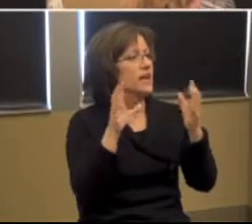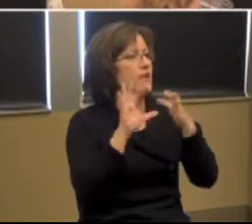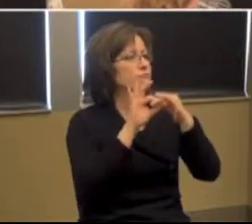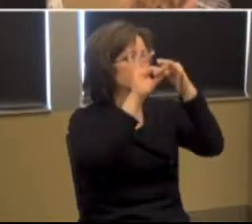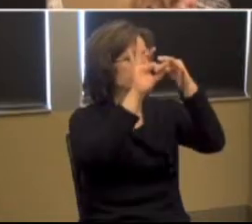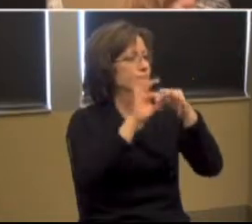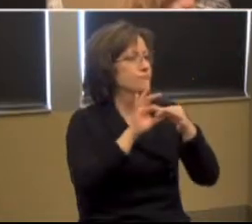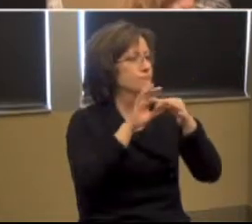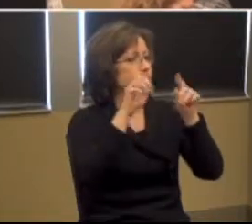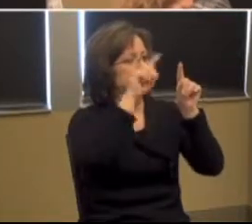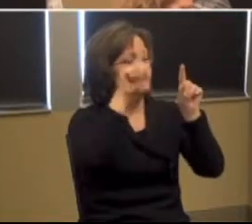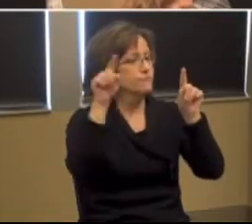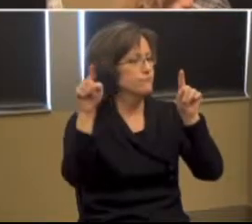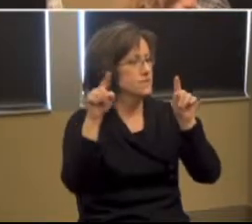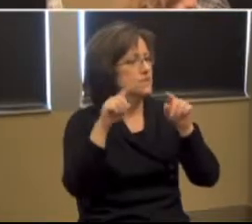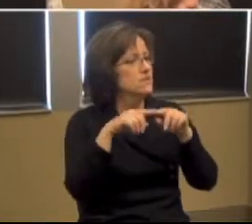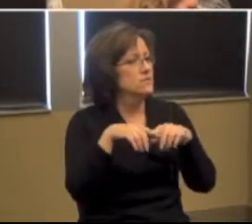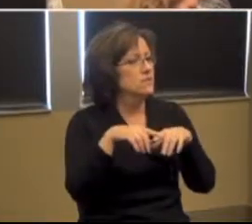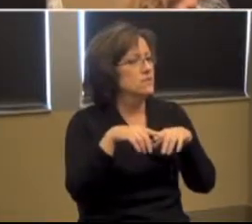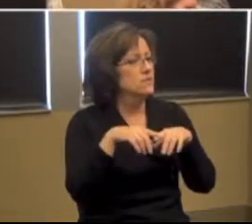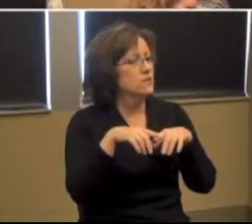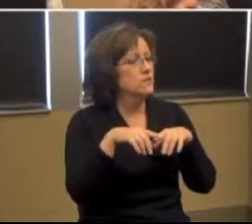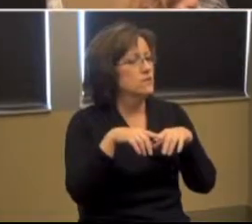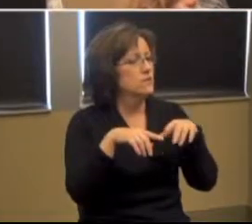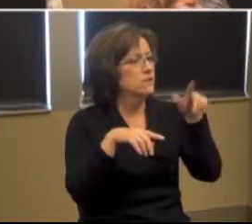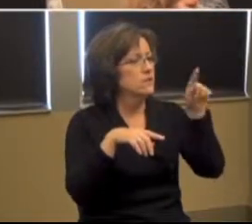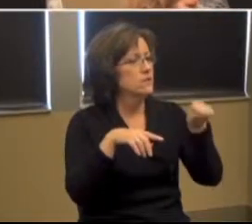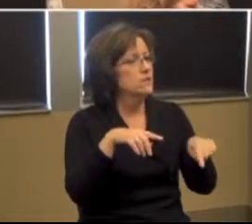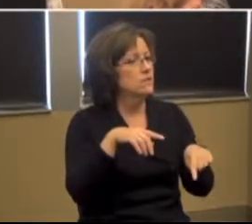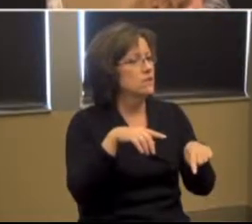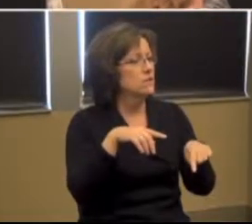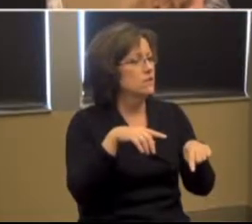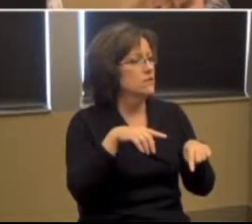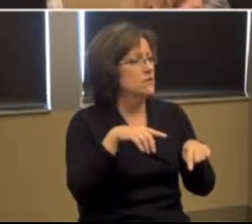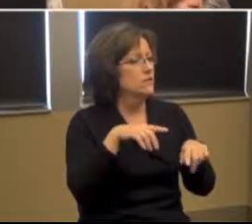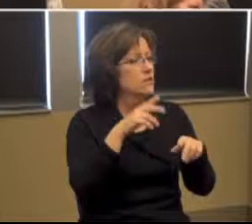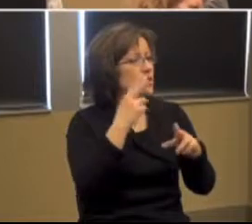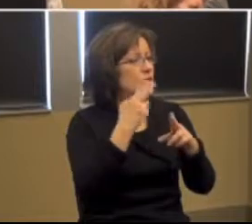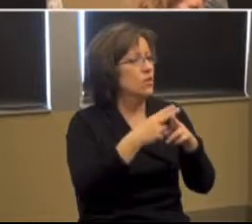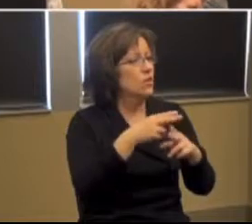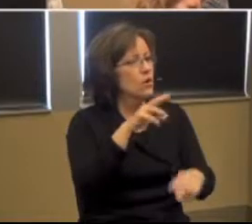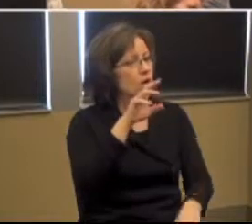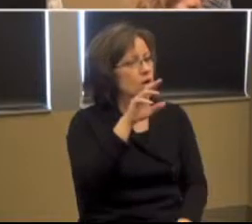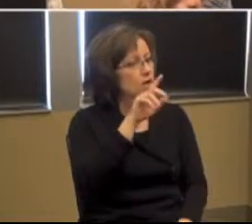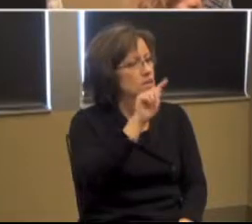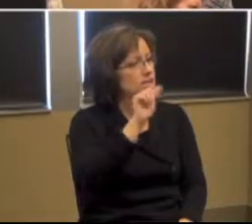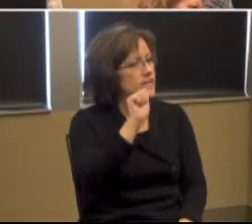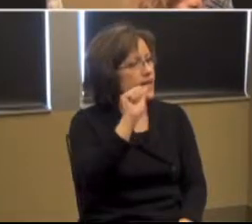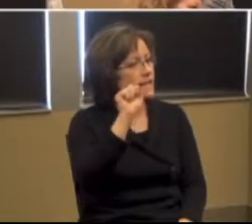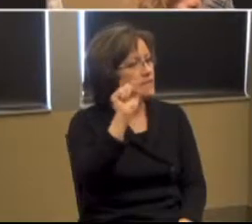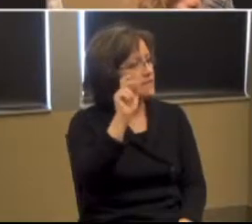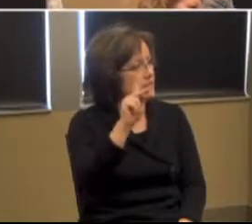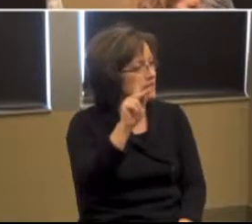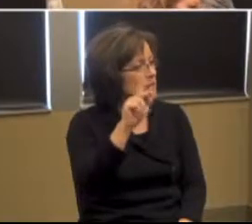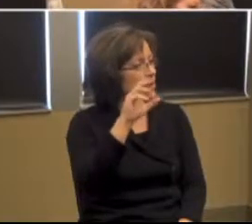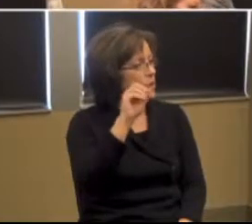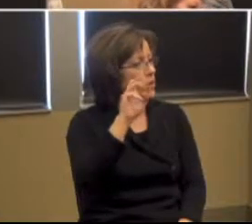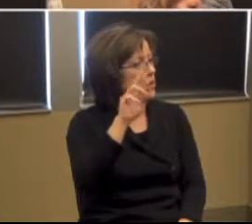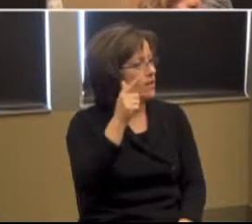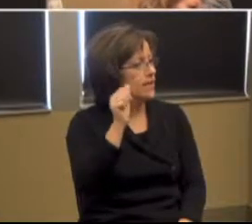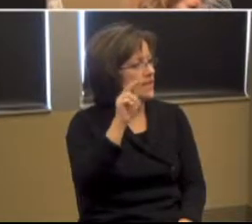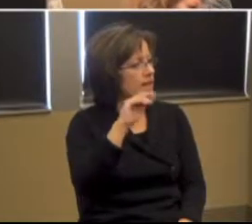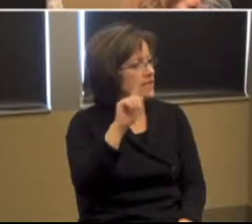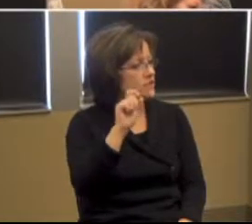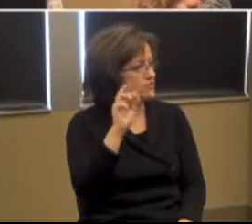those three different icons on the side that have the numbers, that's called a task organizer. So